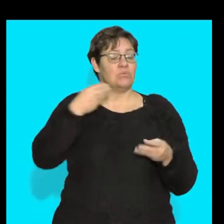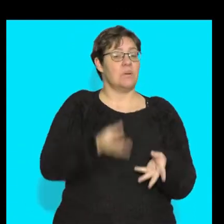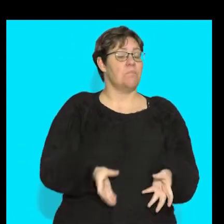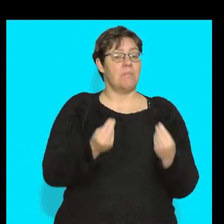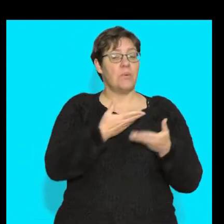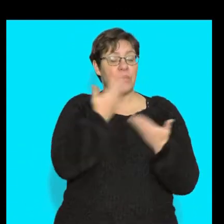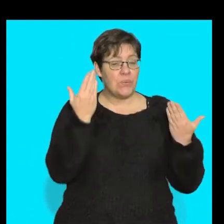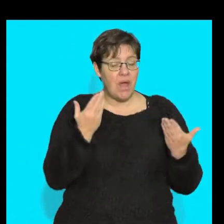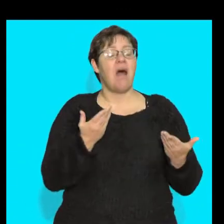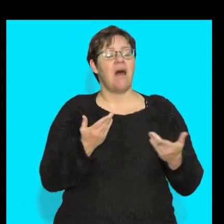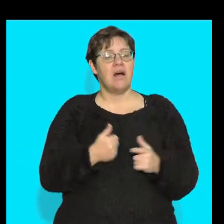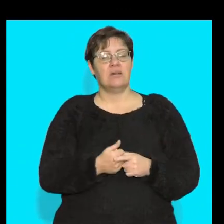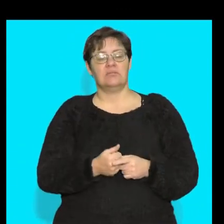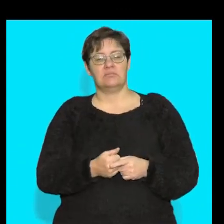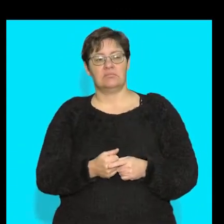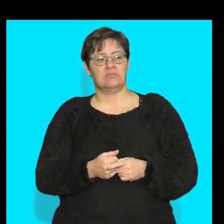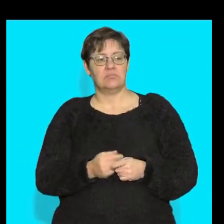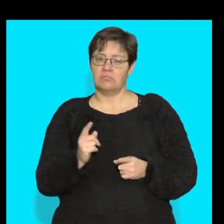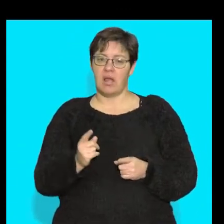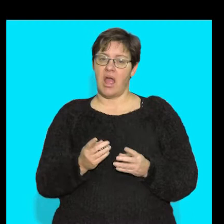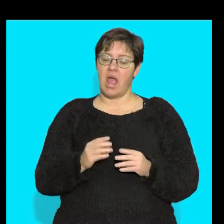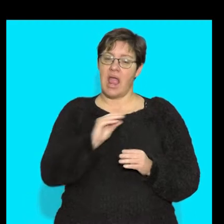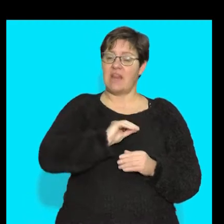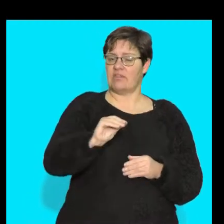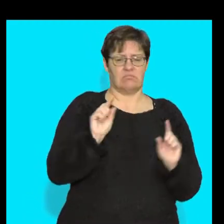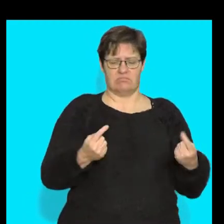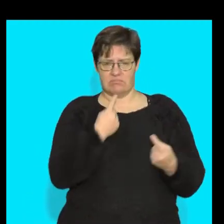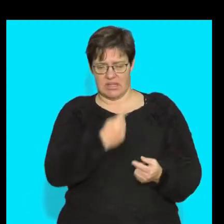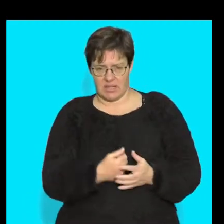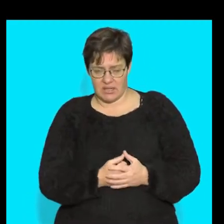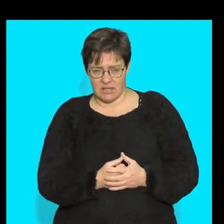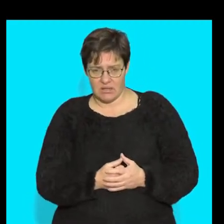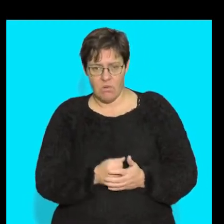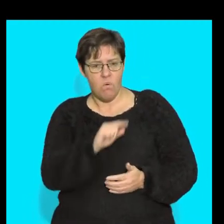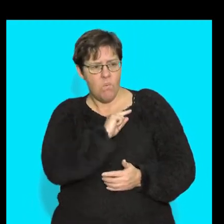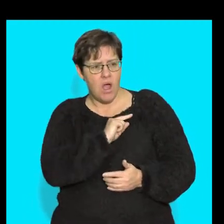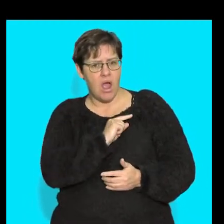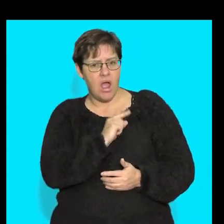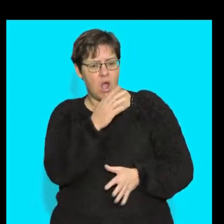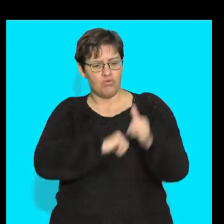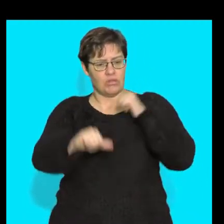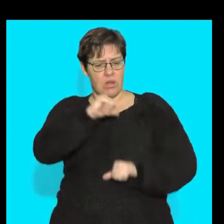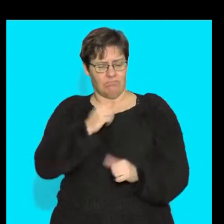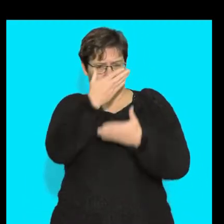then honestly, we can't call it an investment, because then you don't know what your return is going to